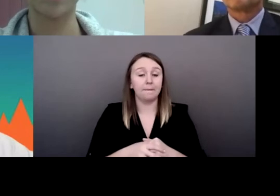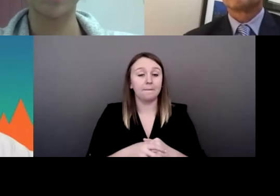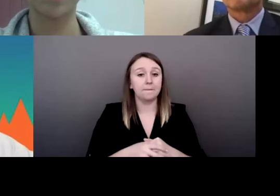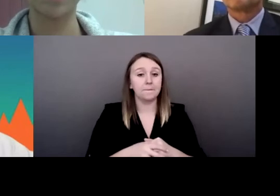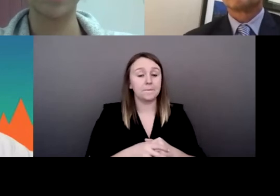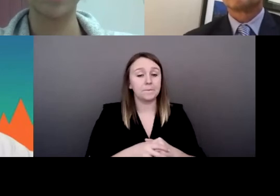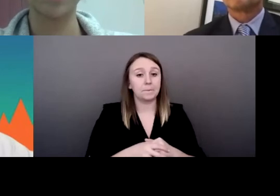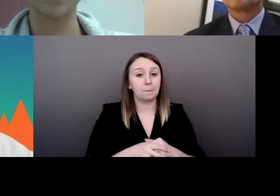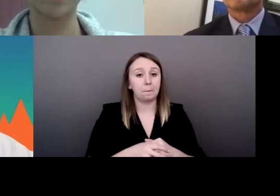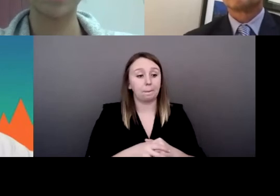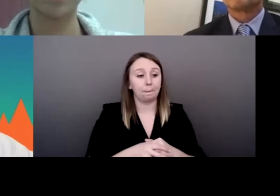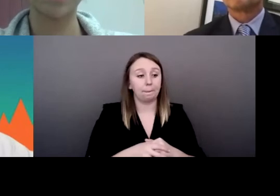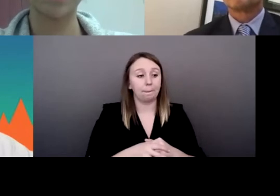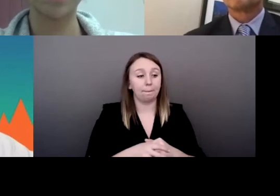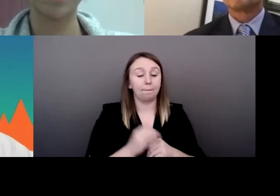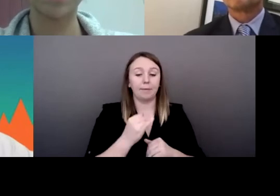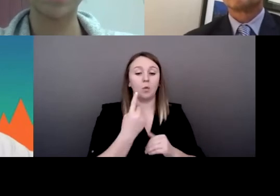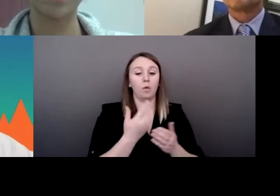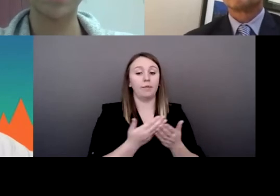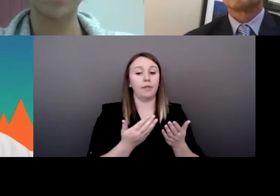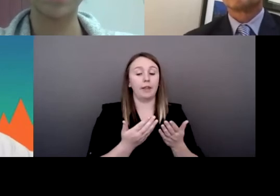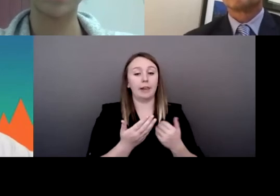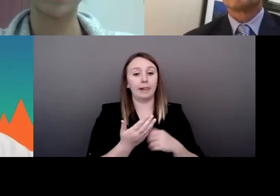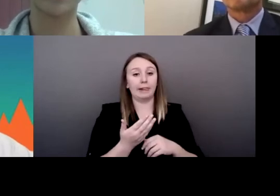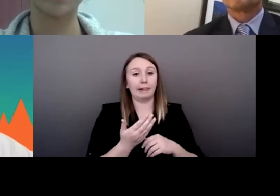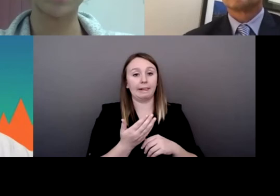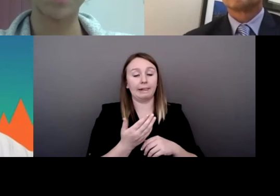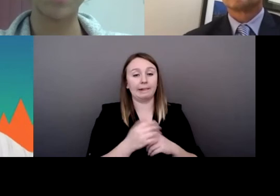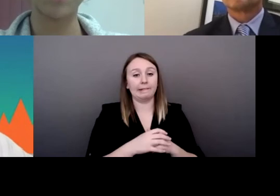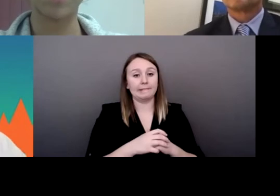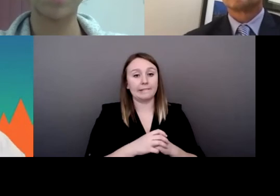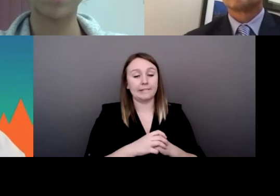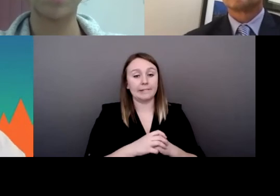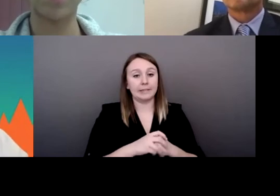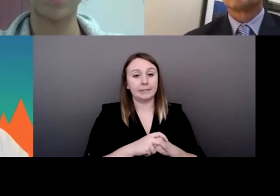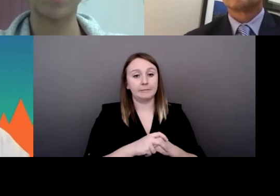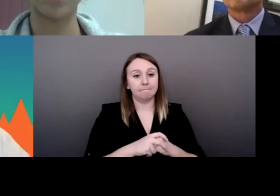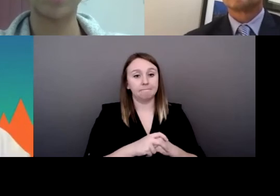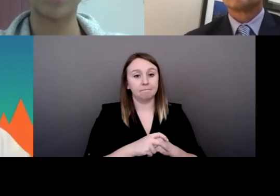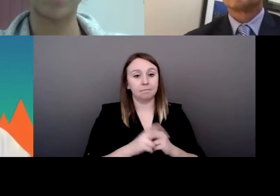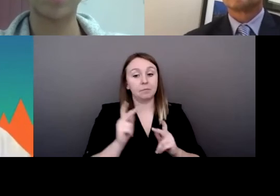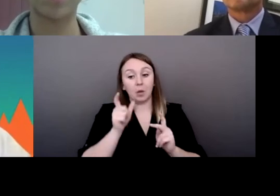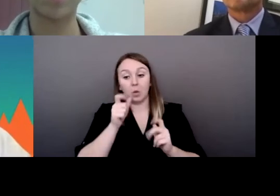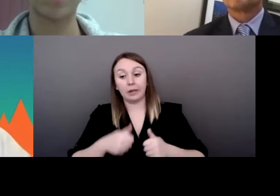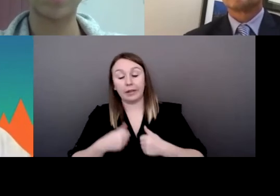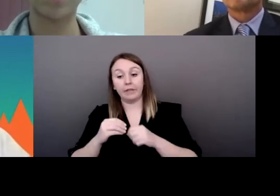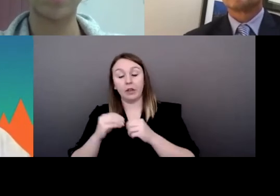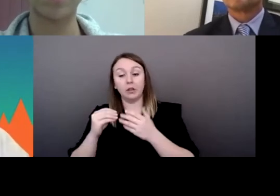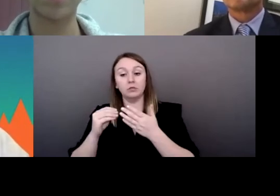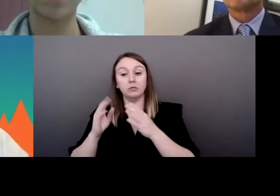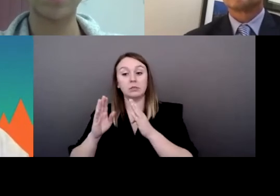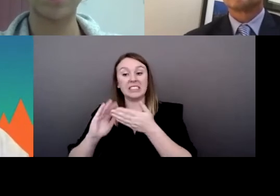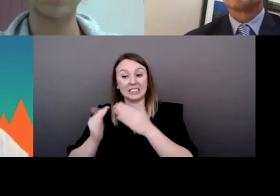codes and our laws, and this goes for folks living in the urban areas too, because we know that